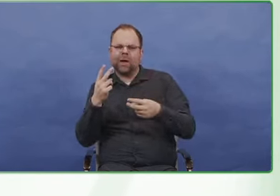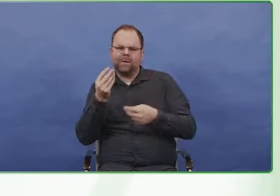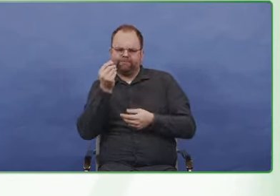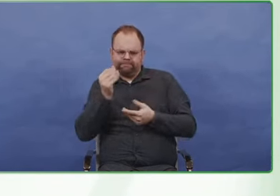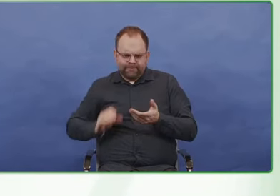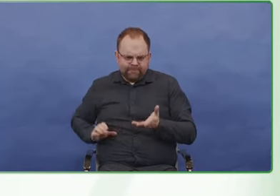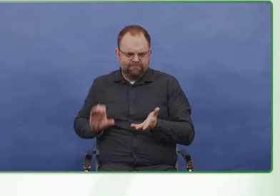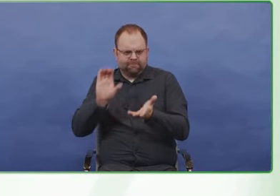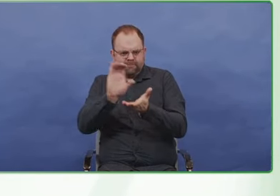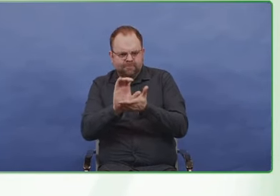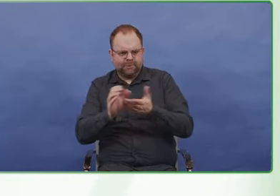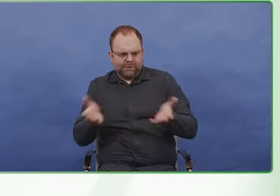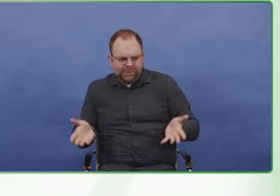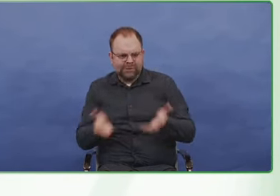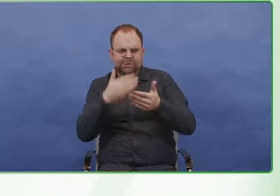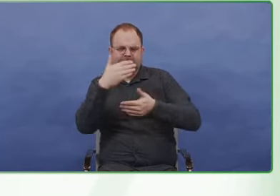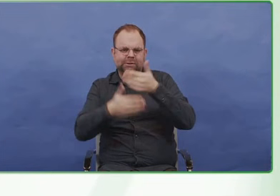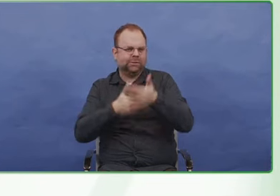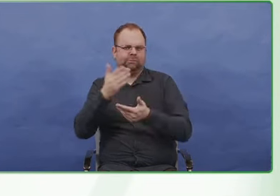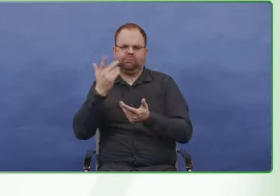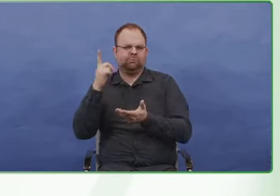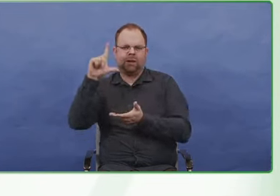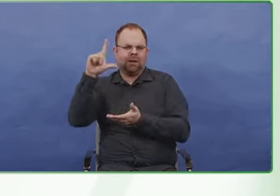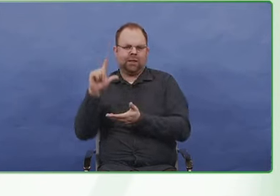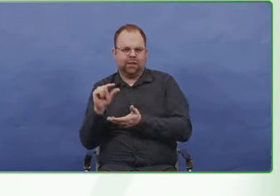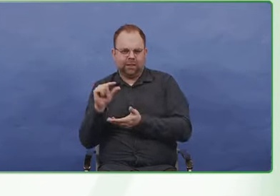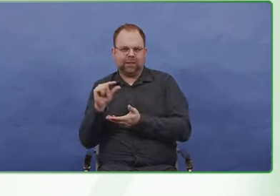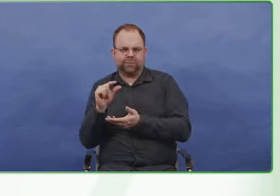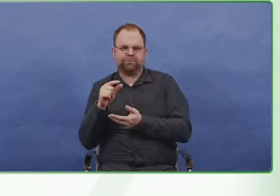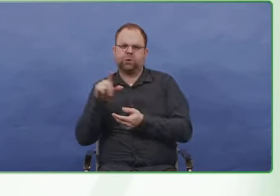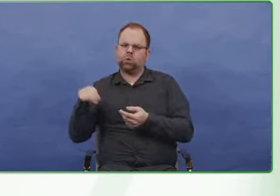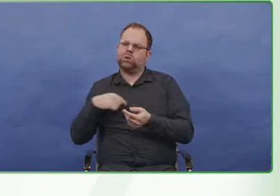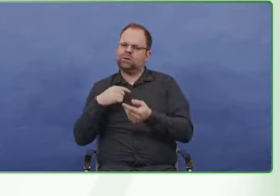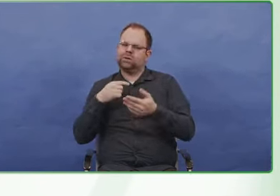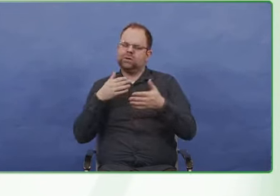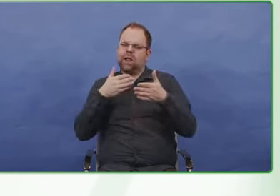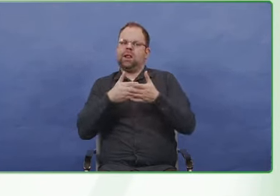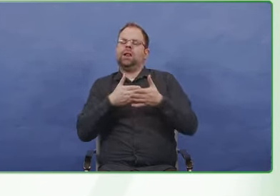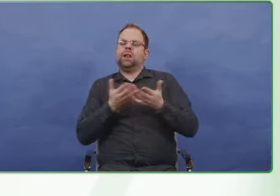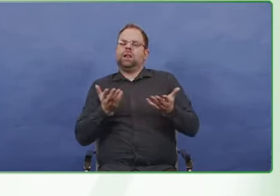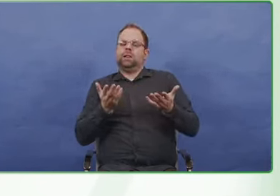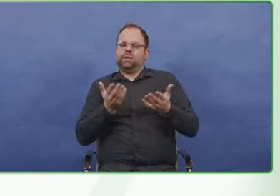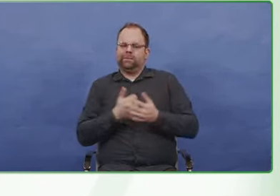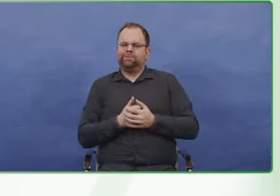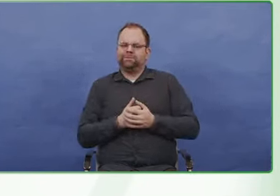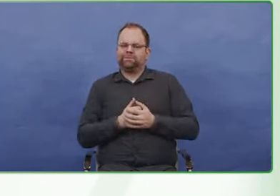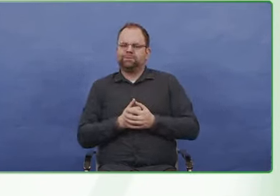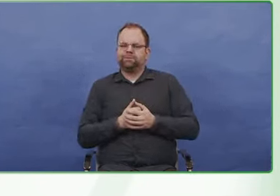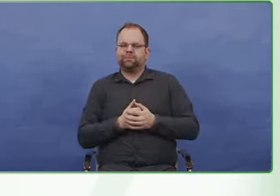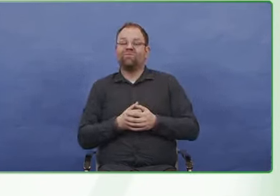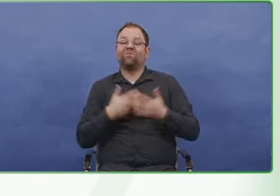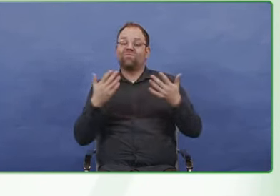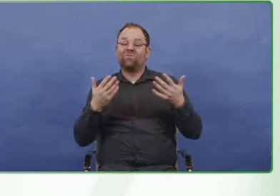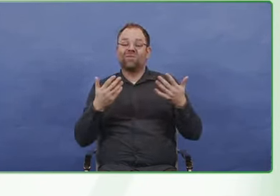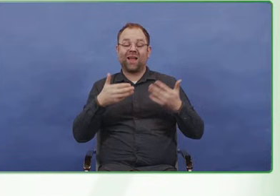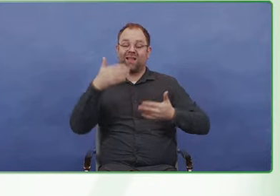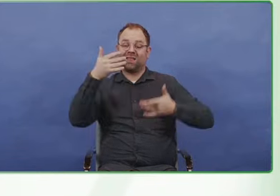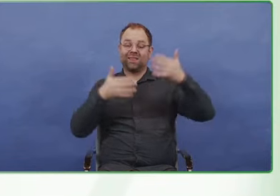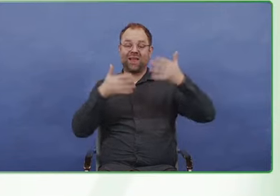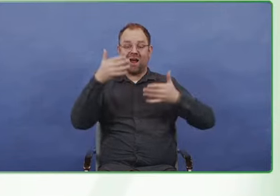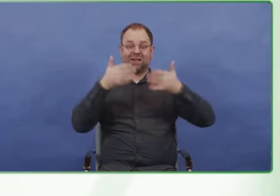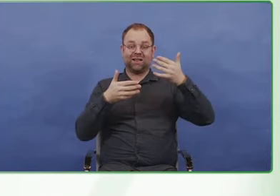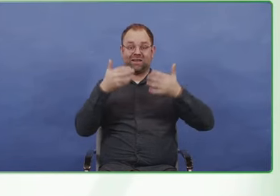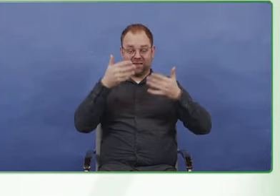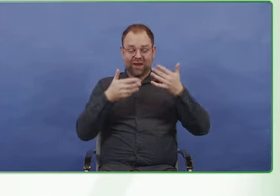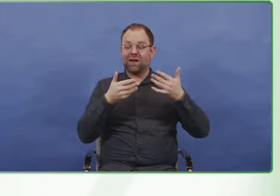on technology, innovations, all these barriers are there. Next slide, please.